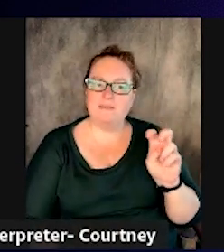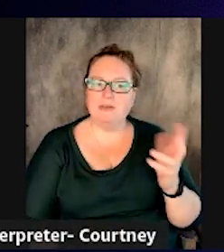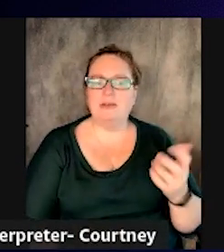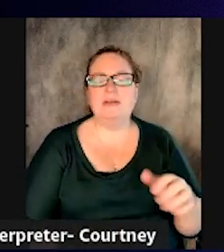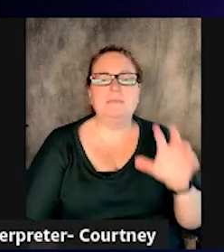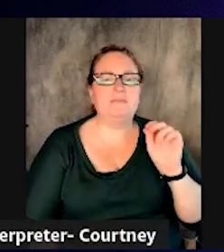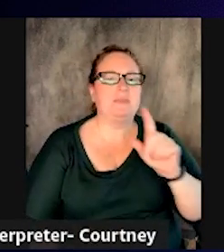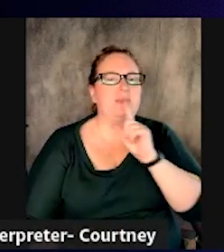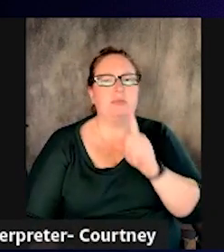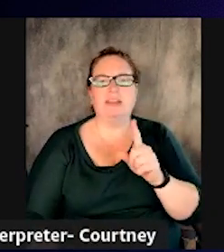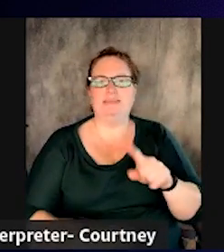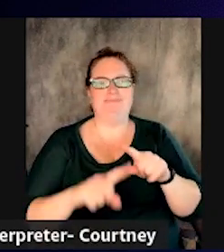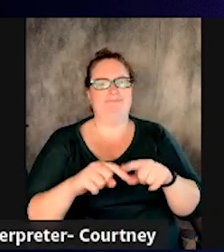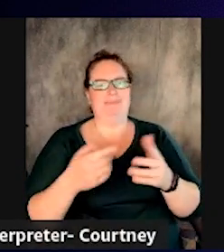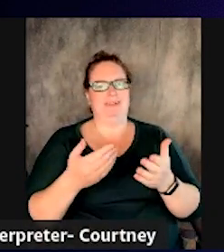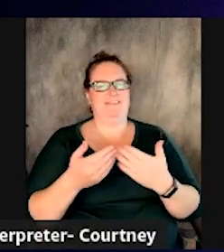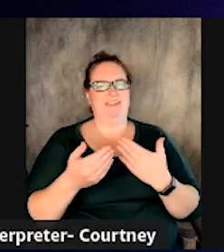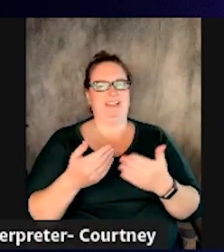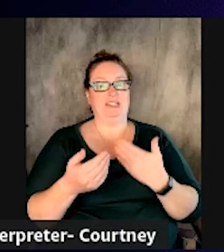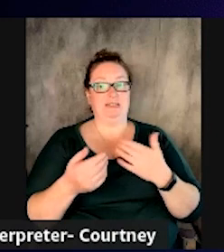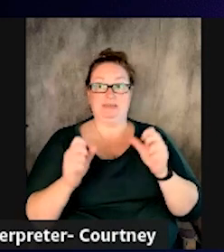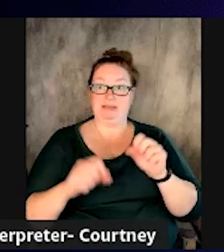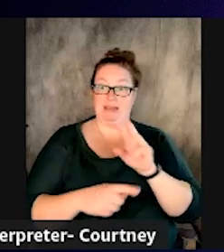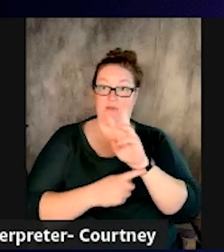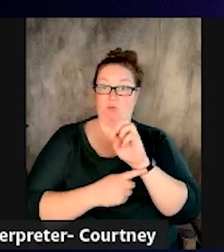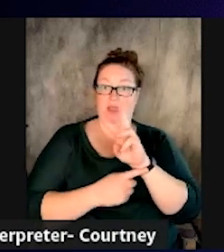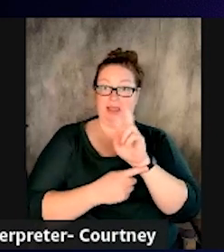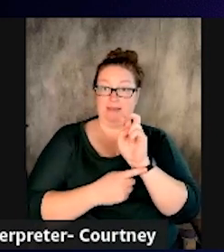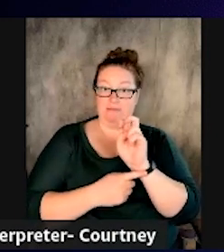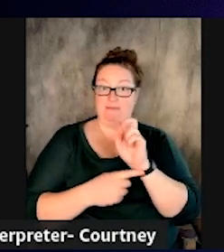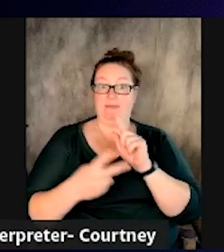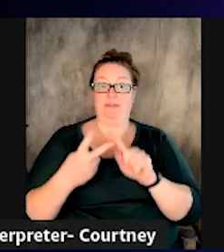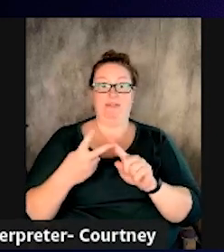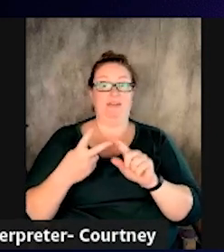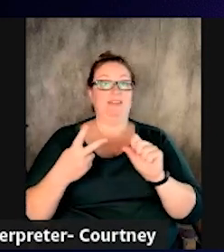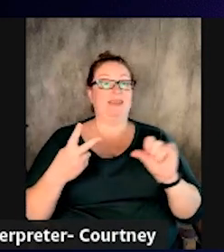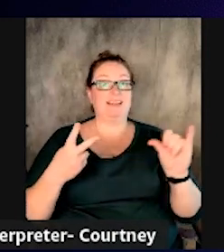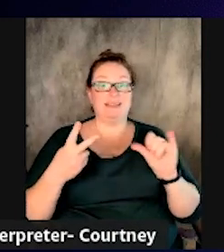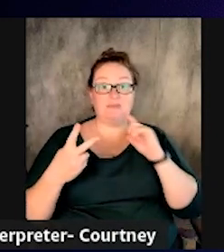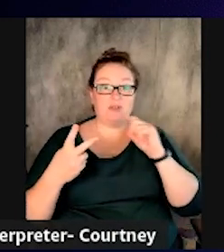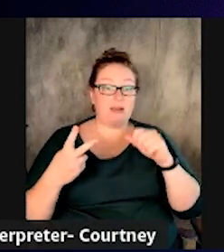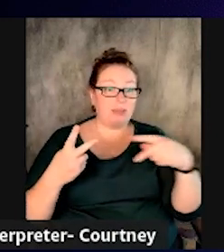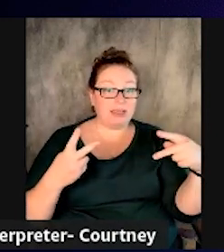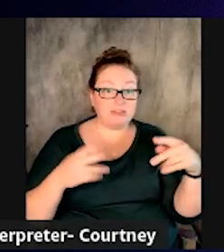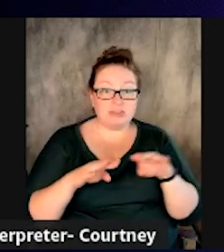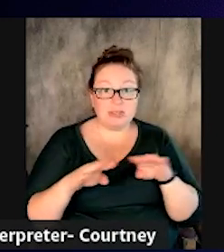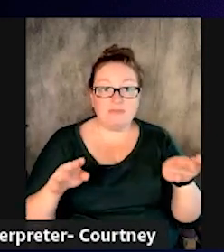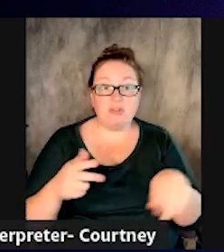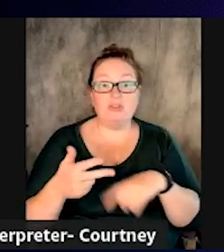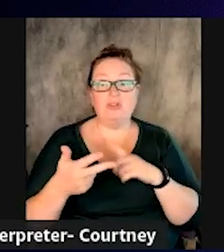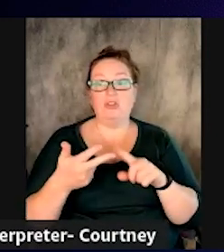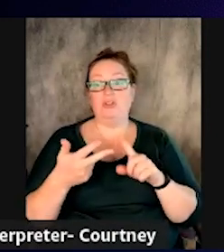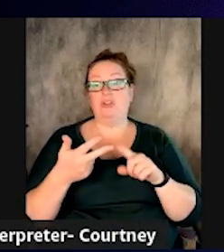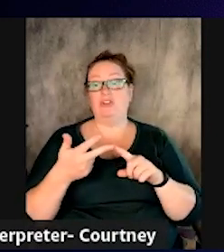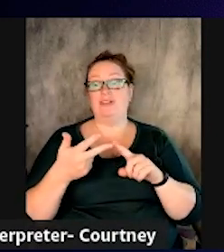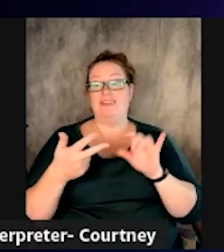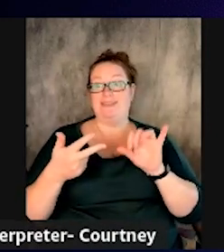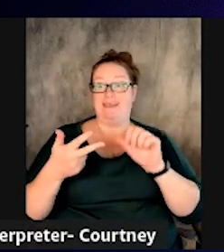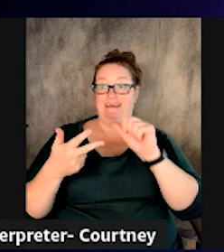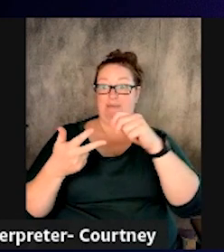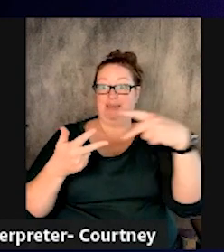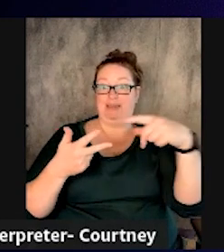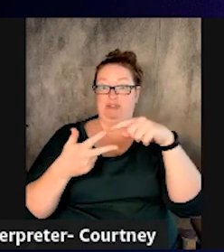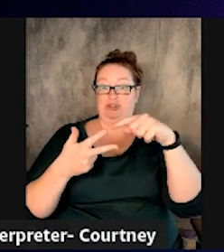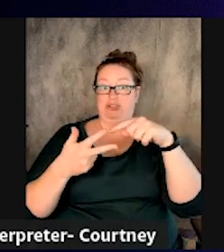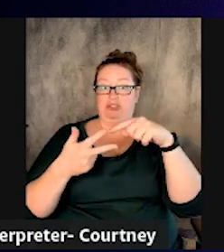matter of convenience. I can do it at the wave level. I could do the same thing at the application level. I could take this application